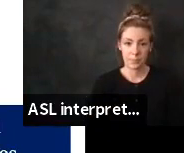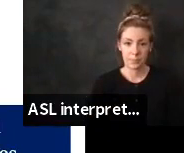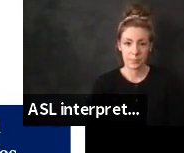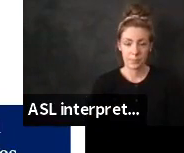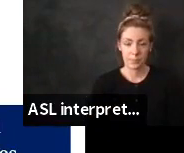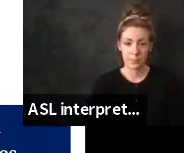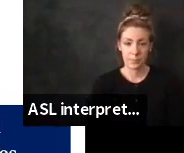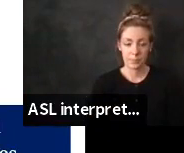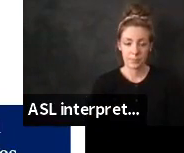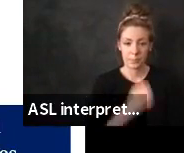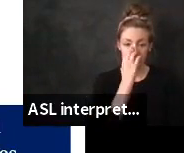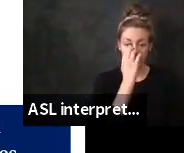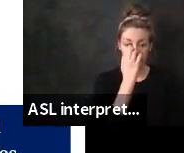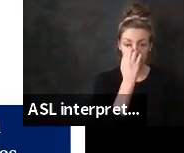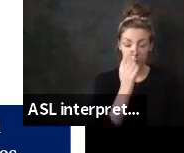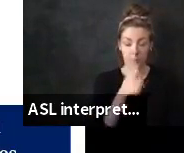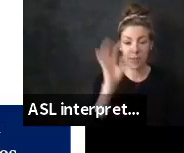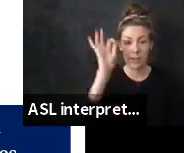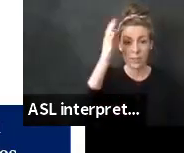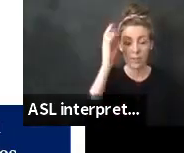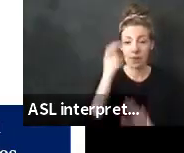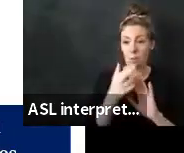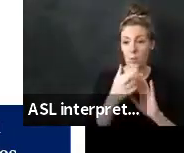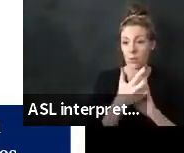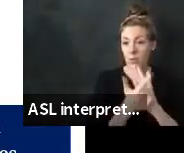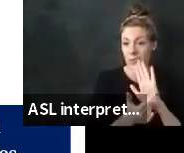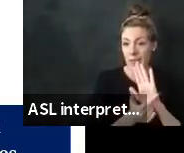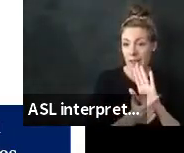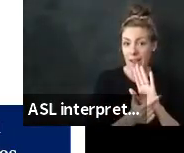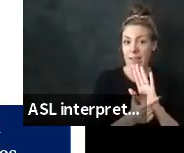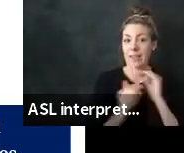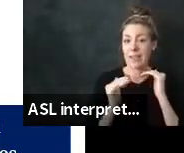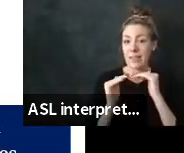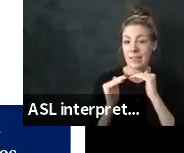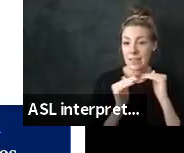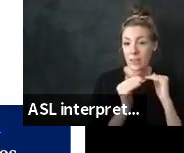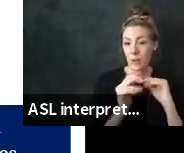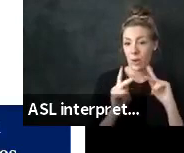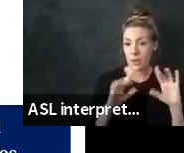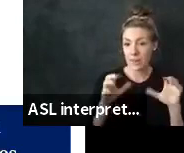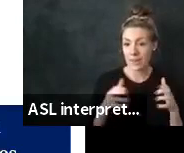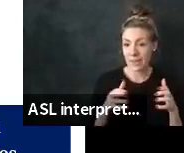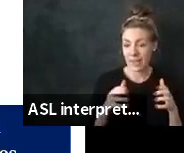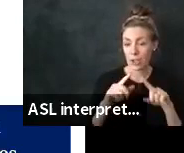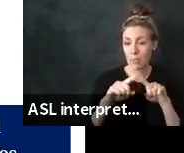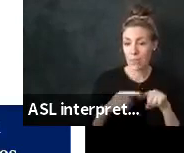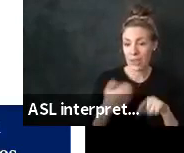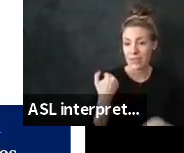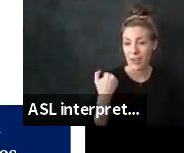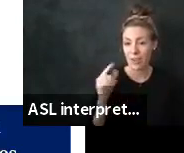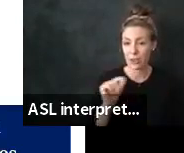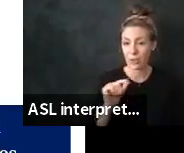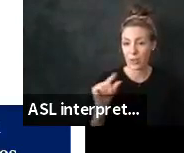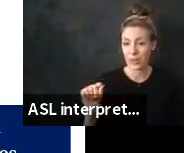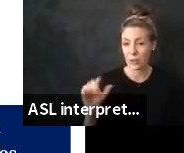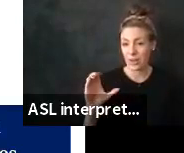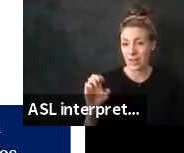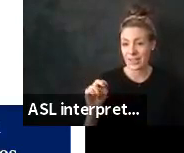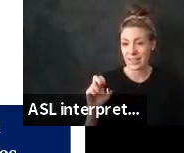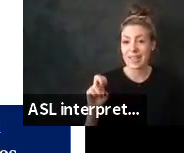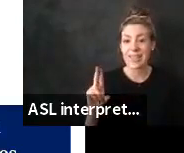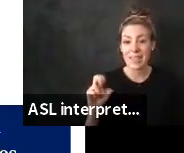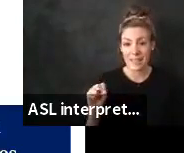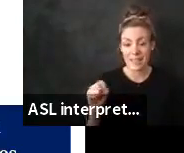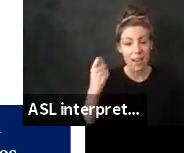The federal laws that we must follow are equal population. It's equal population, as I mentioned, based on the 2020 census. However, California